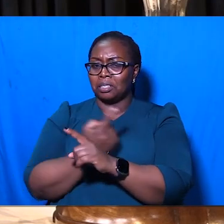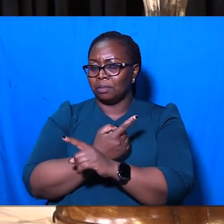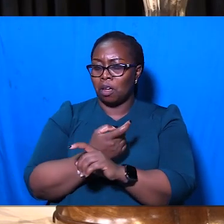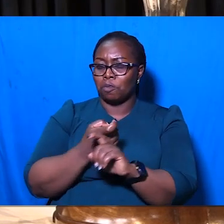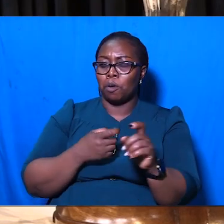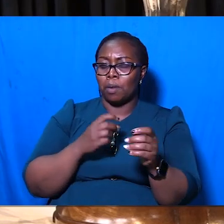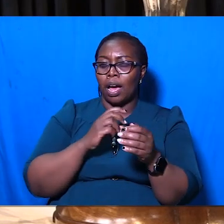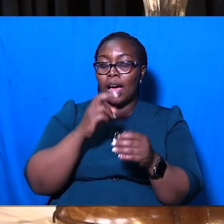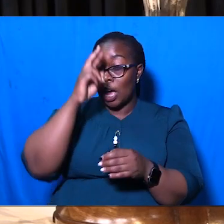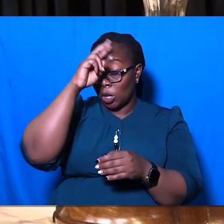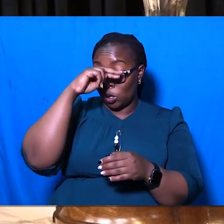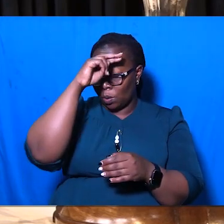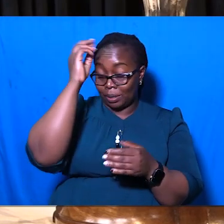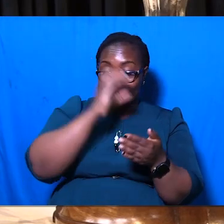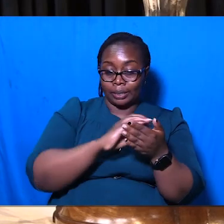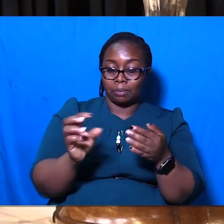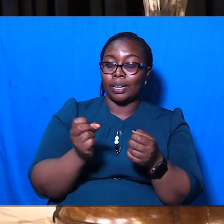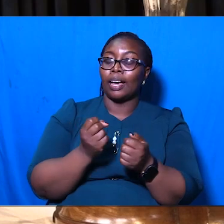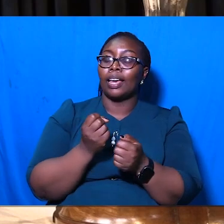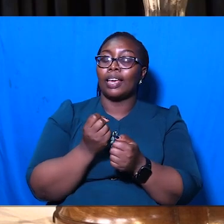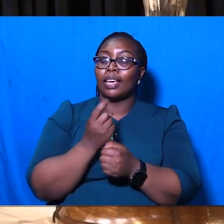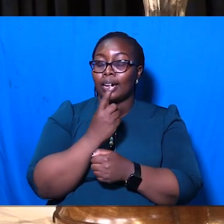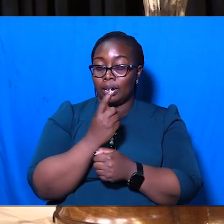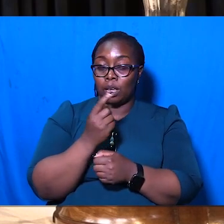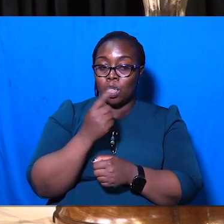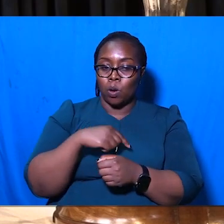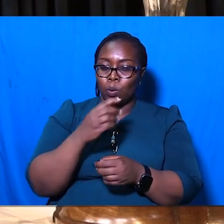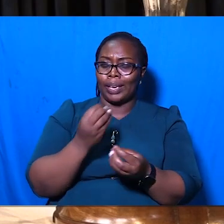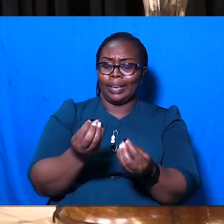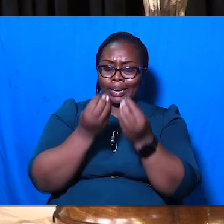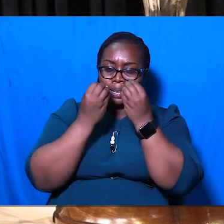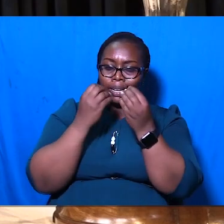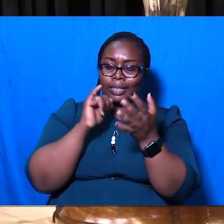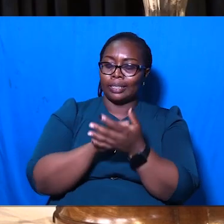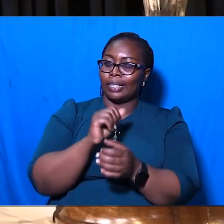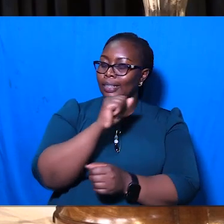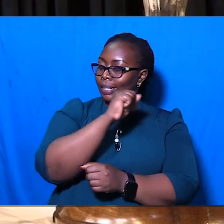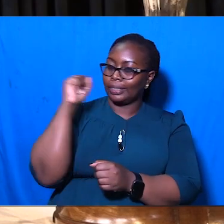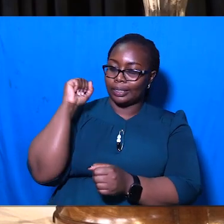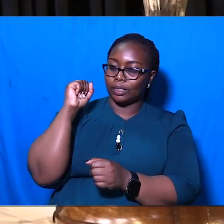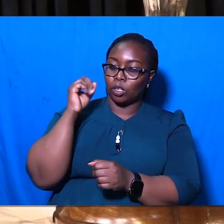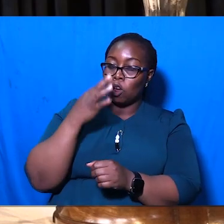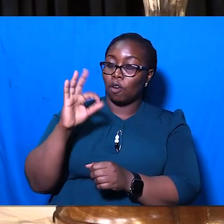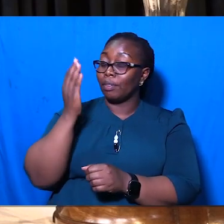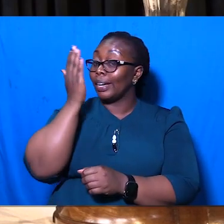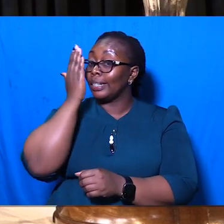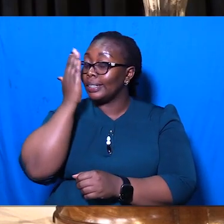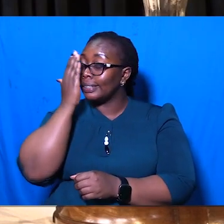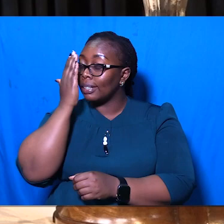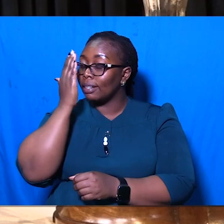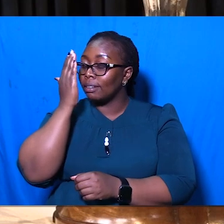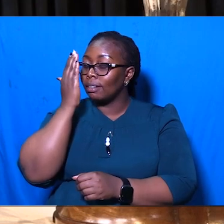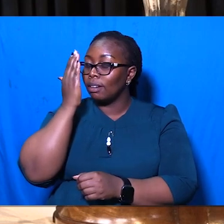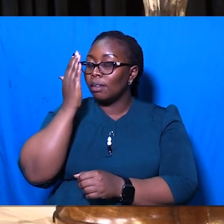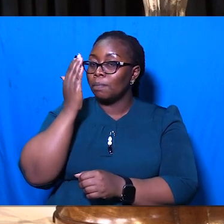11. We are learning that the rejection of Israel by the